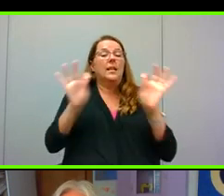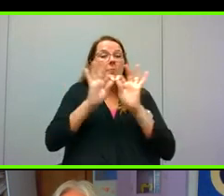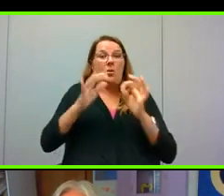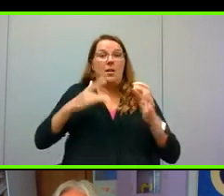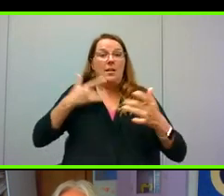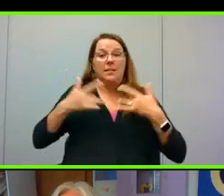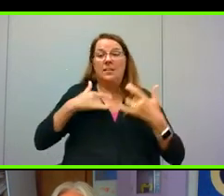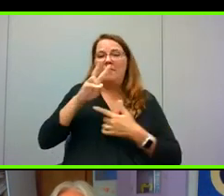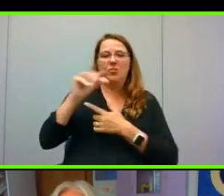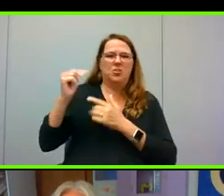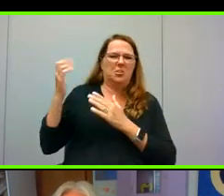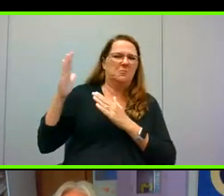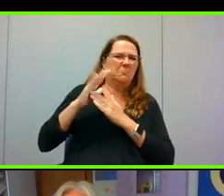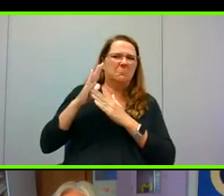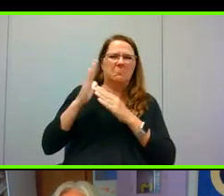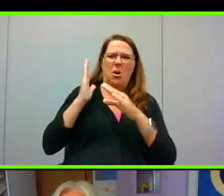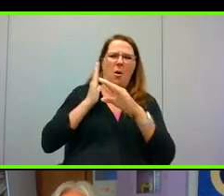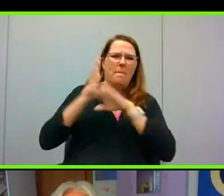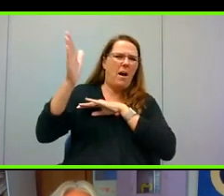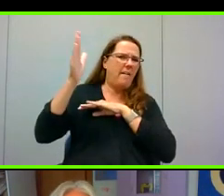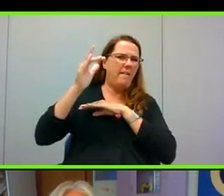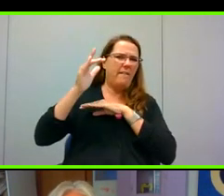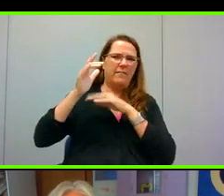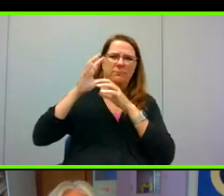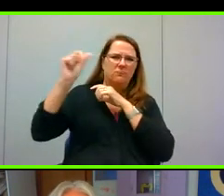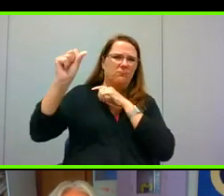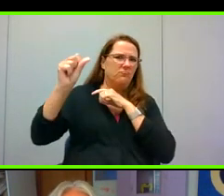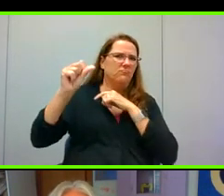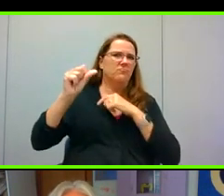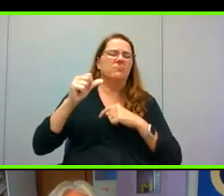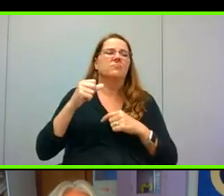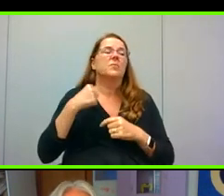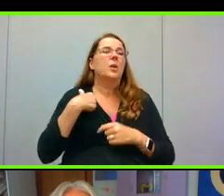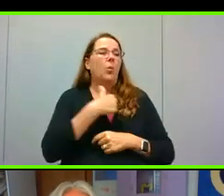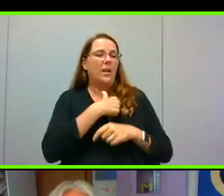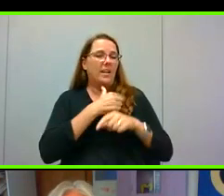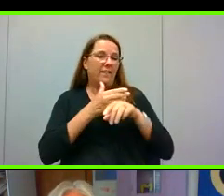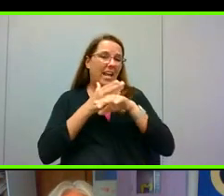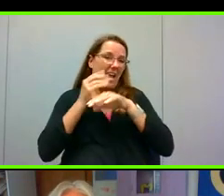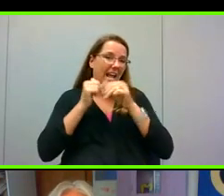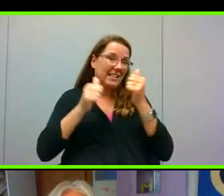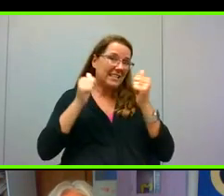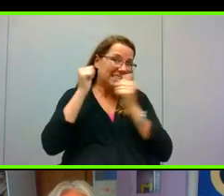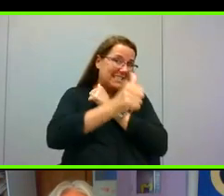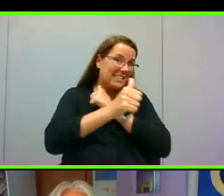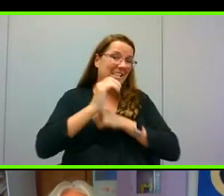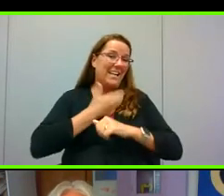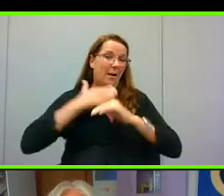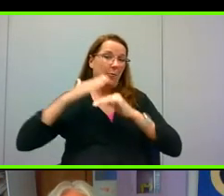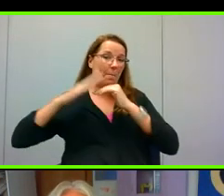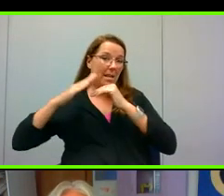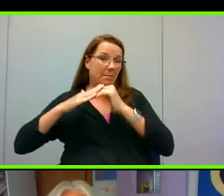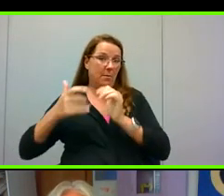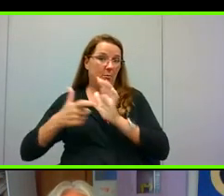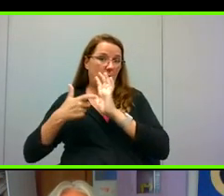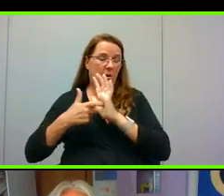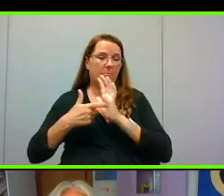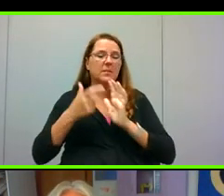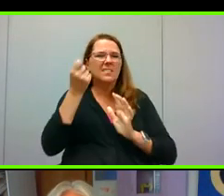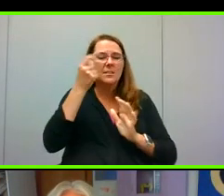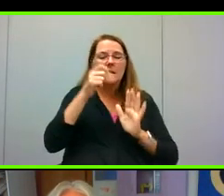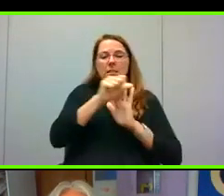Virginia has gone above and beyond. So we have exceeded the minimum requirements because states have to,